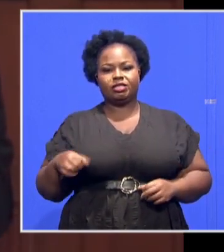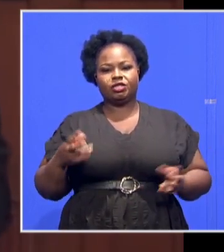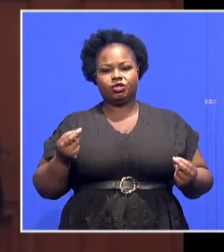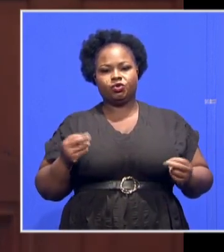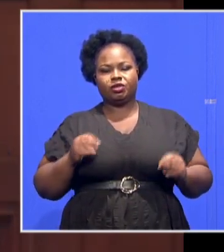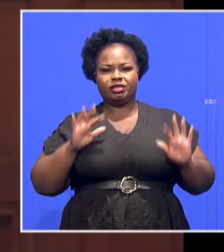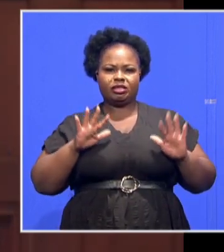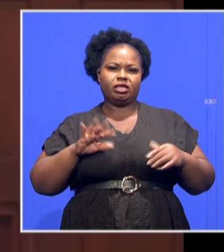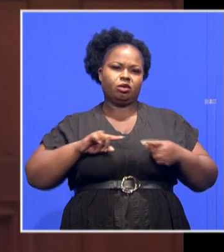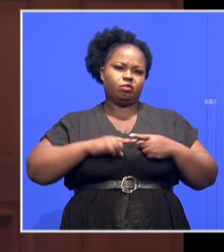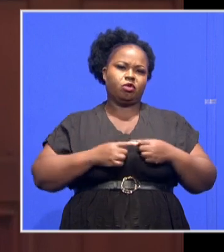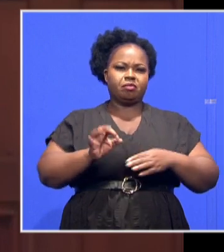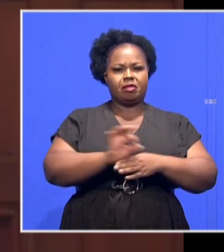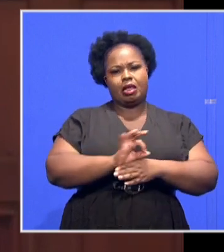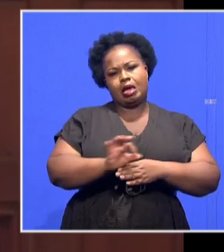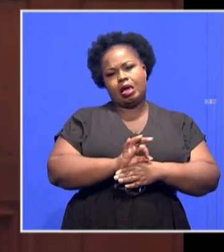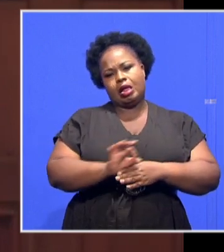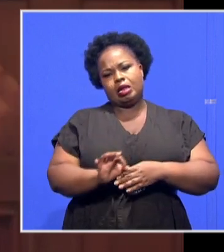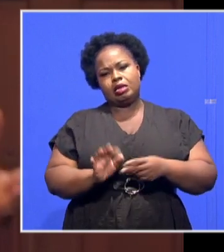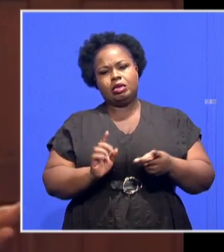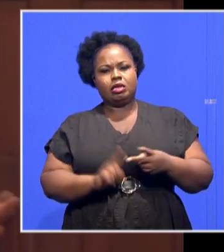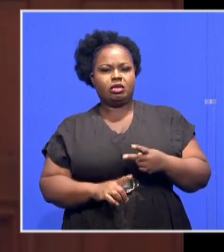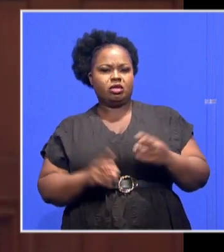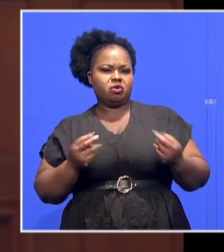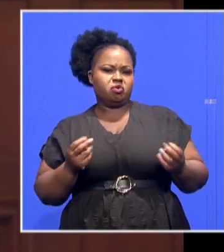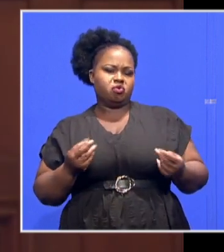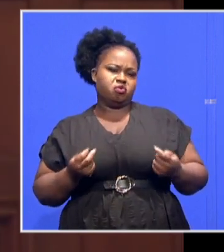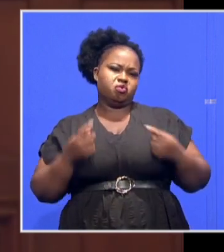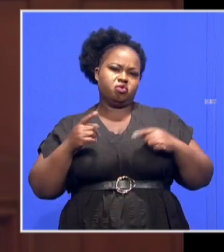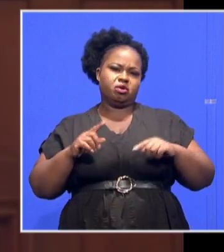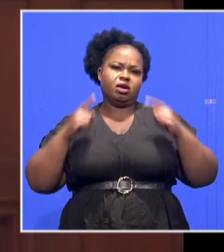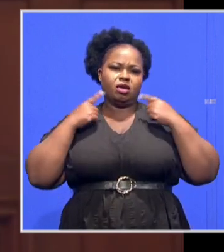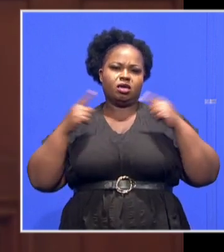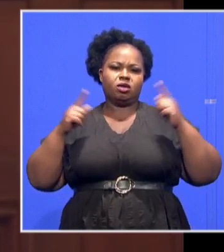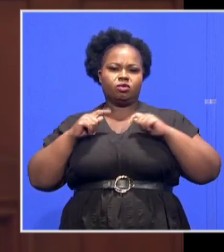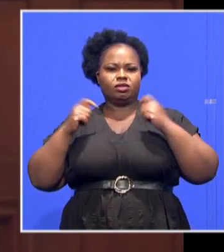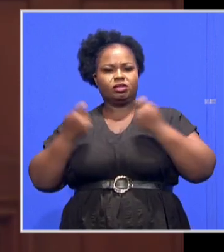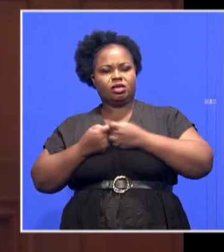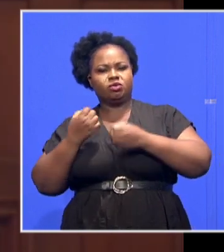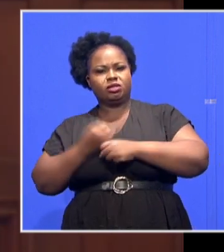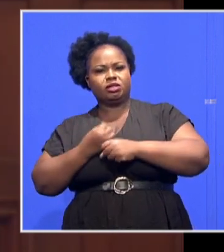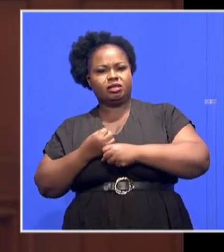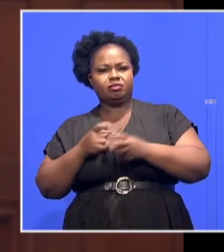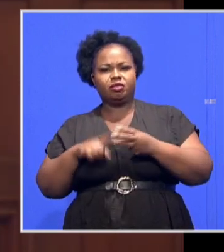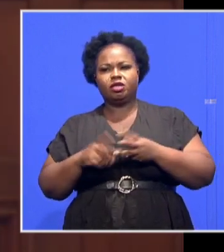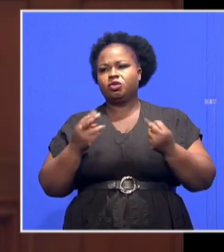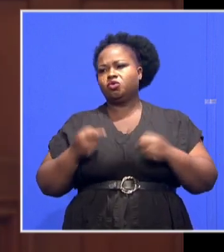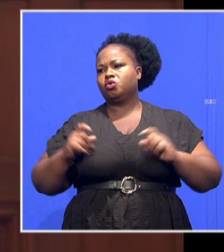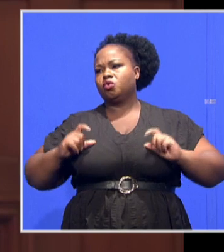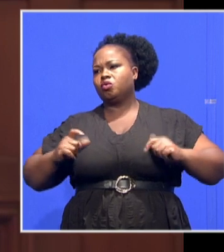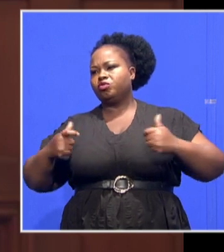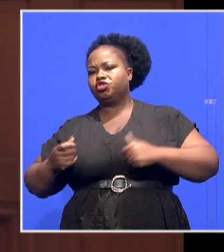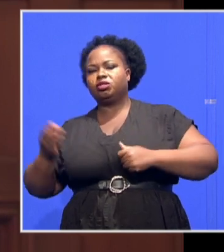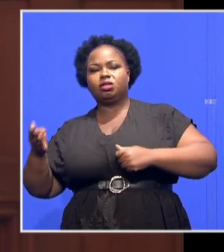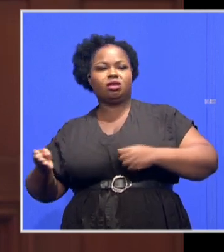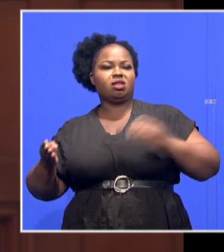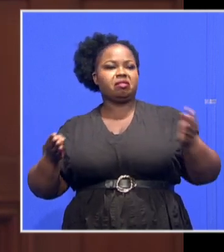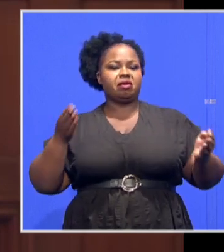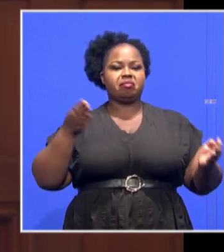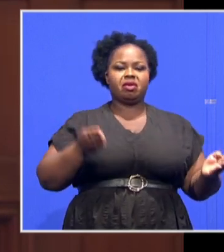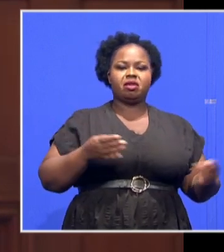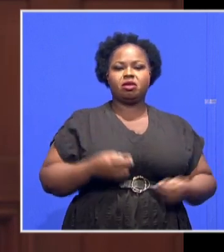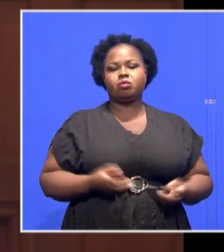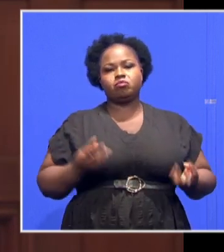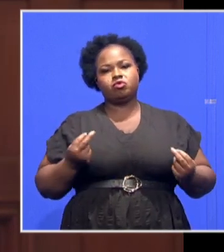10-point plan, the newly announced task team, a new commission here or there, the new czars that will